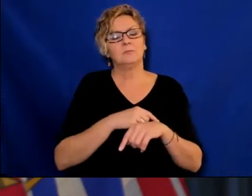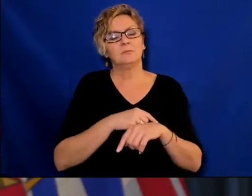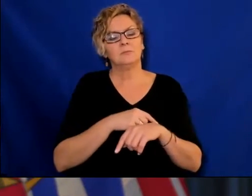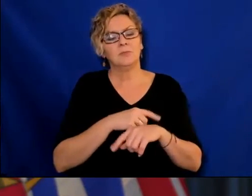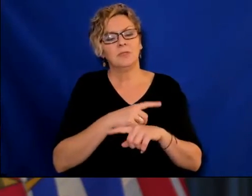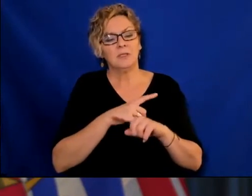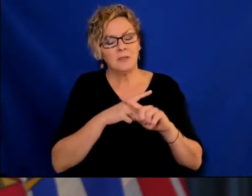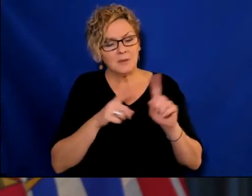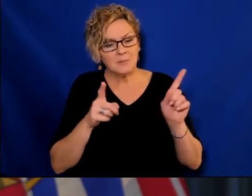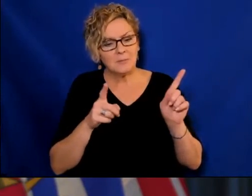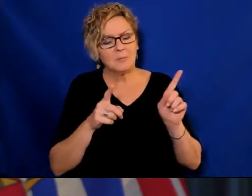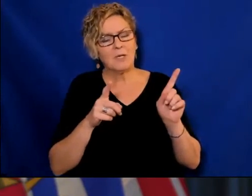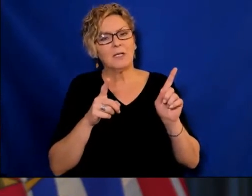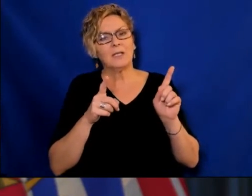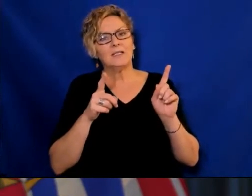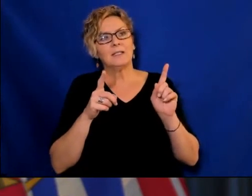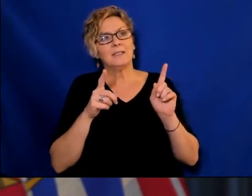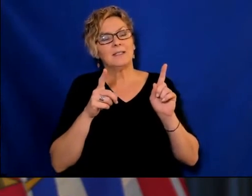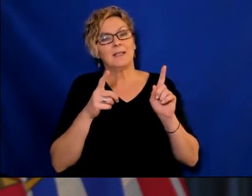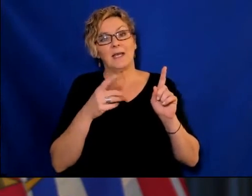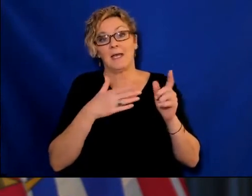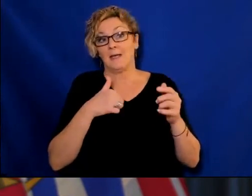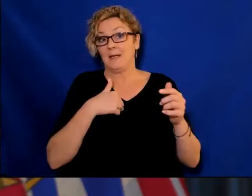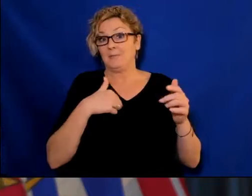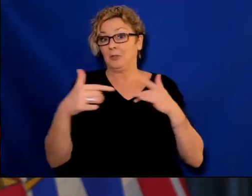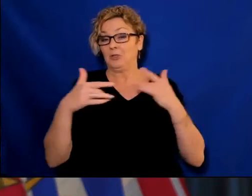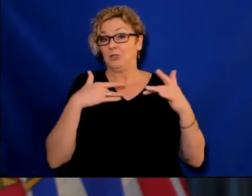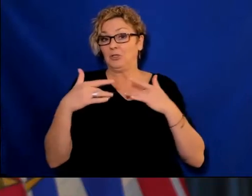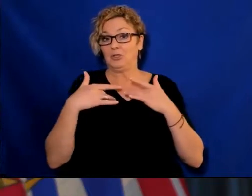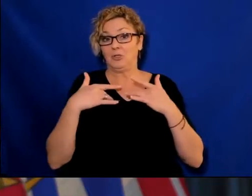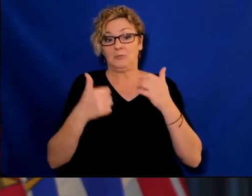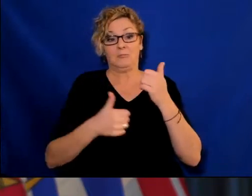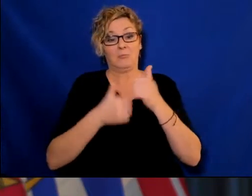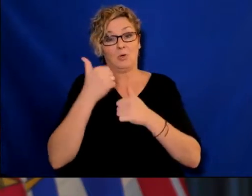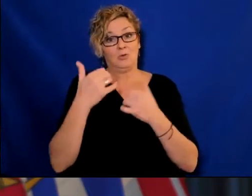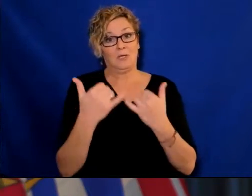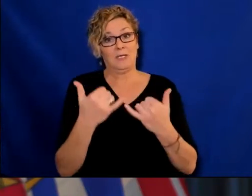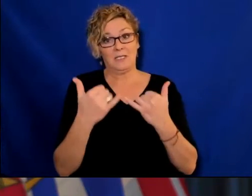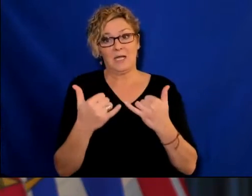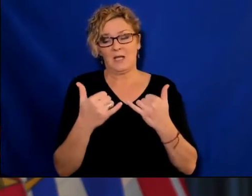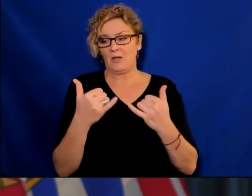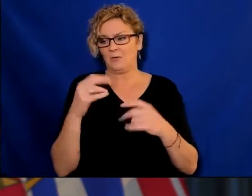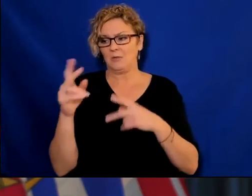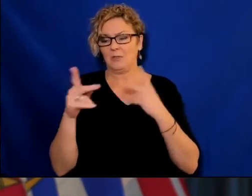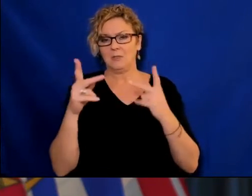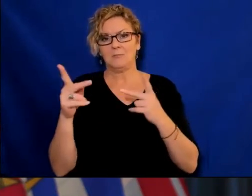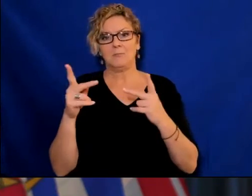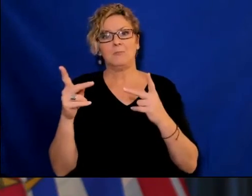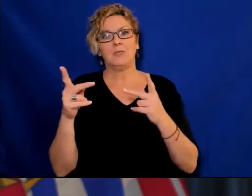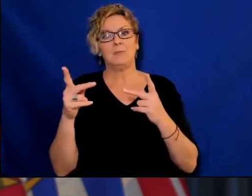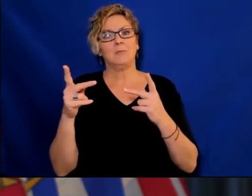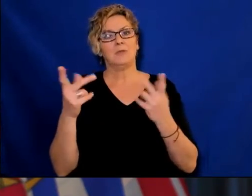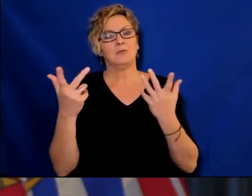at a party. So these are things we have to take into account. We also know that when there's a fine